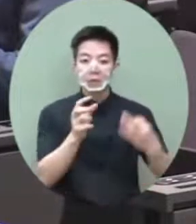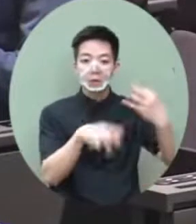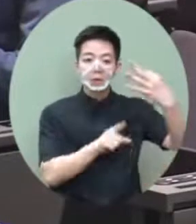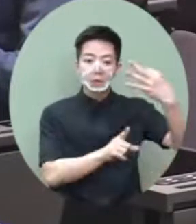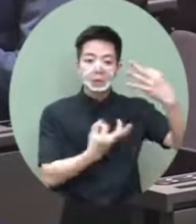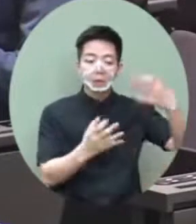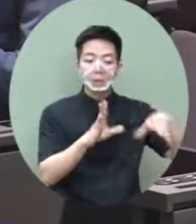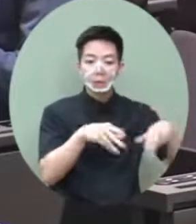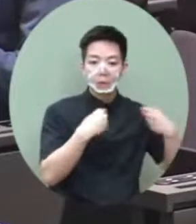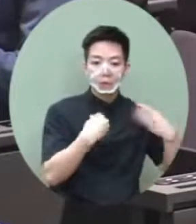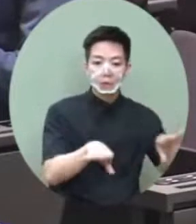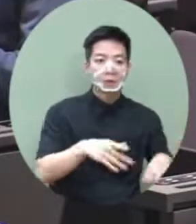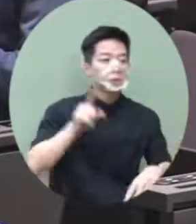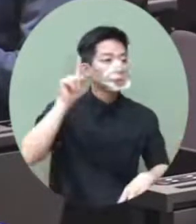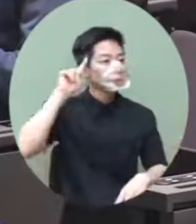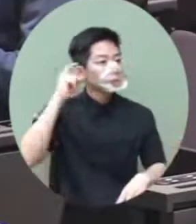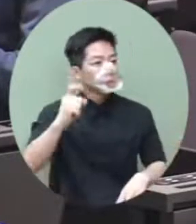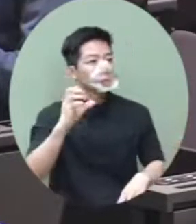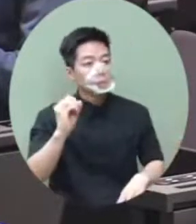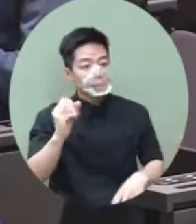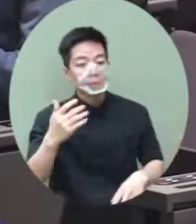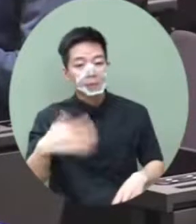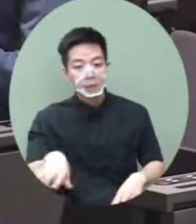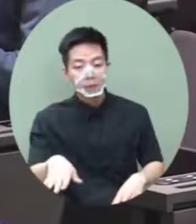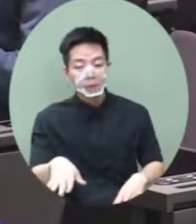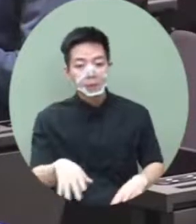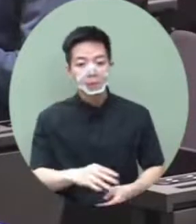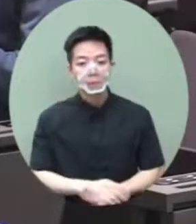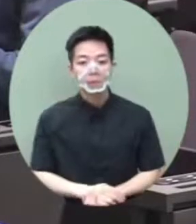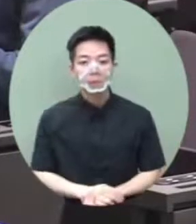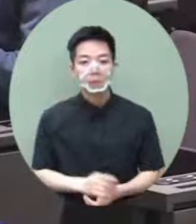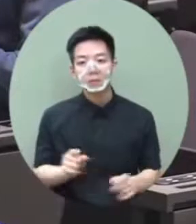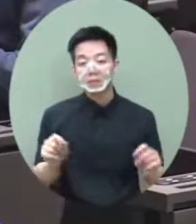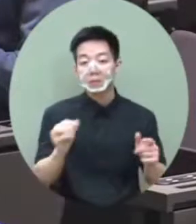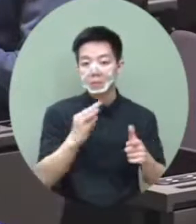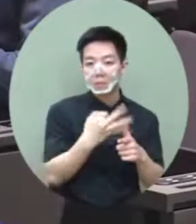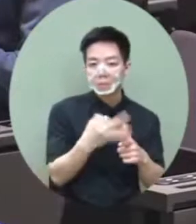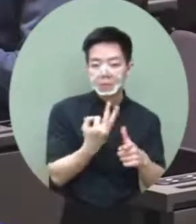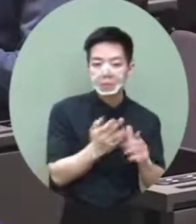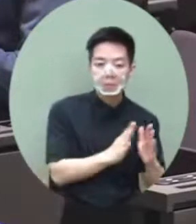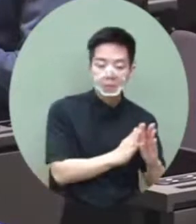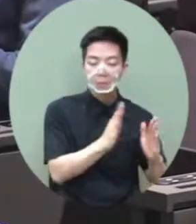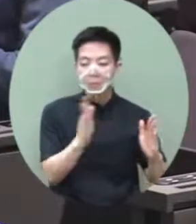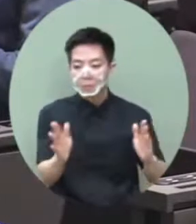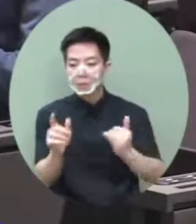until 90 or to 100 days upon recovery. And then